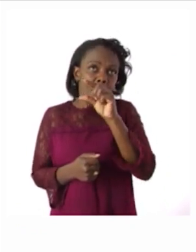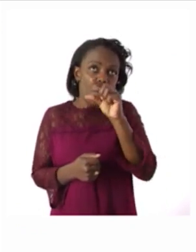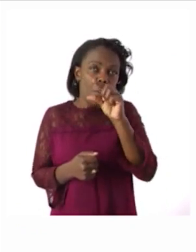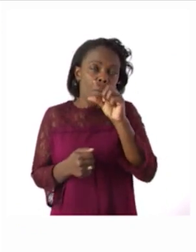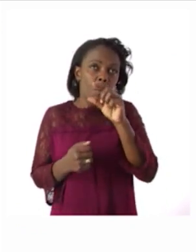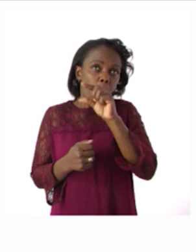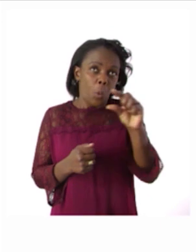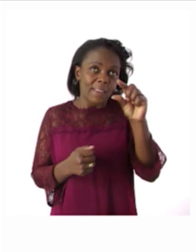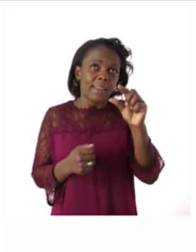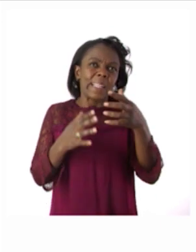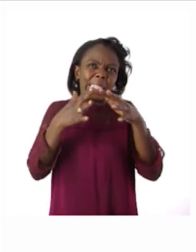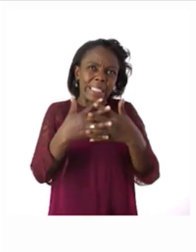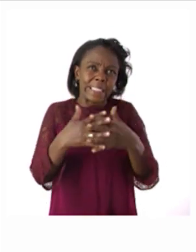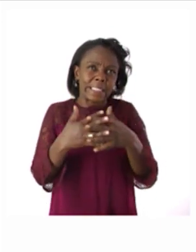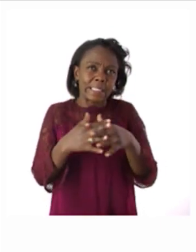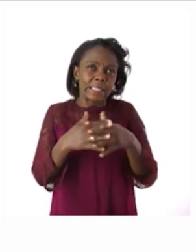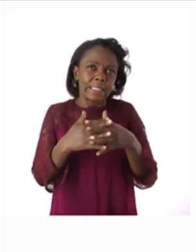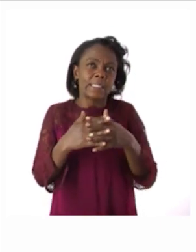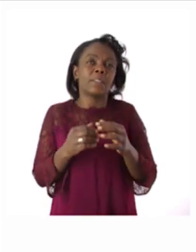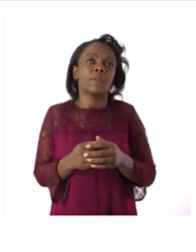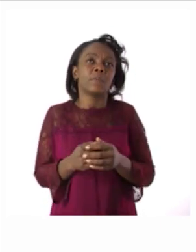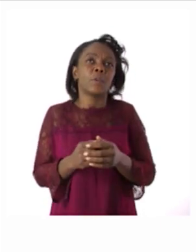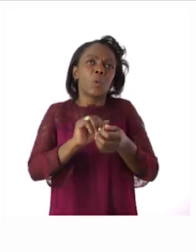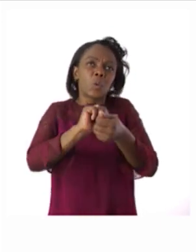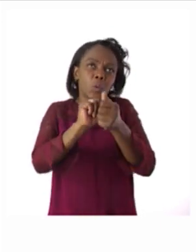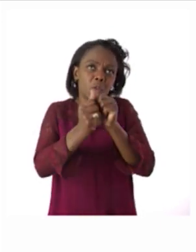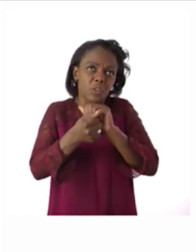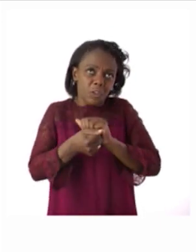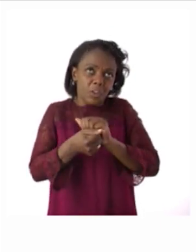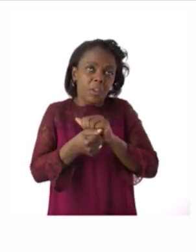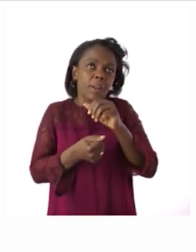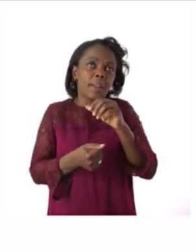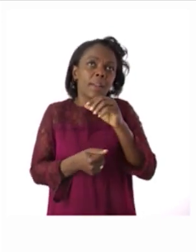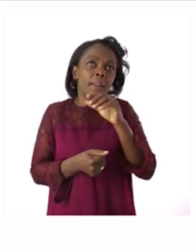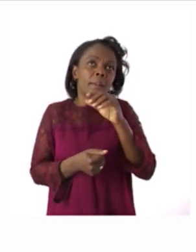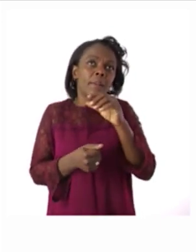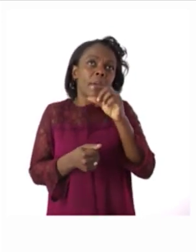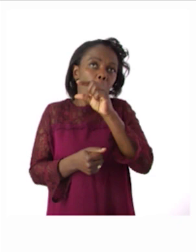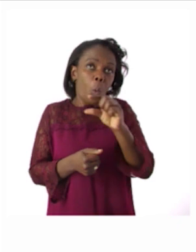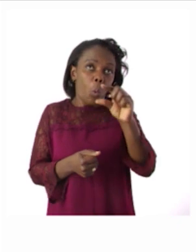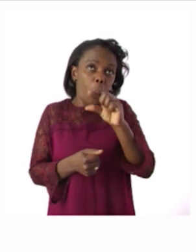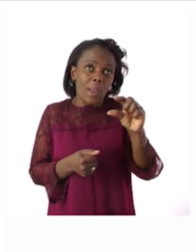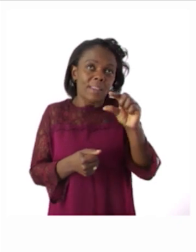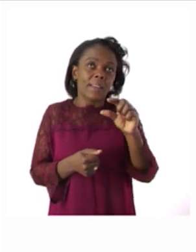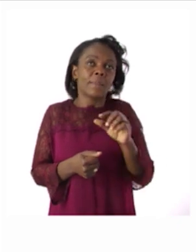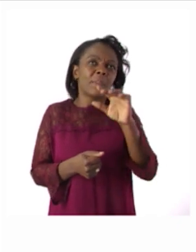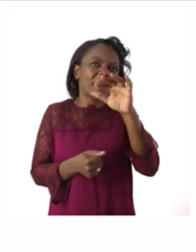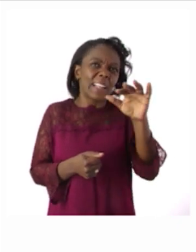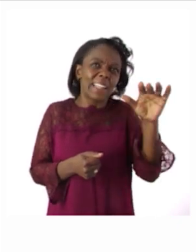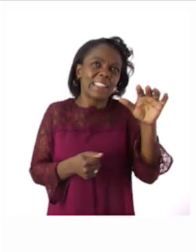the picture. You have to check the picture. I'll give you a clue of how the